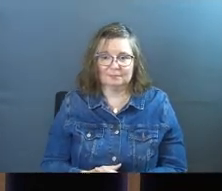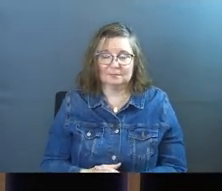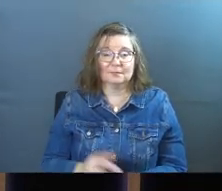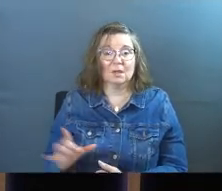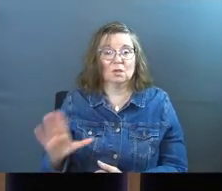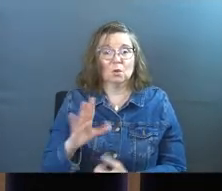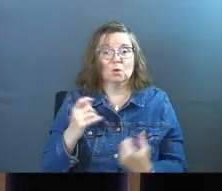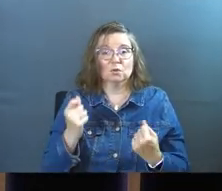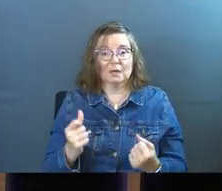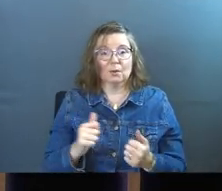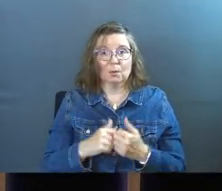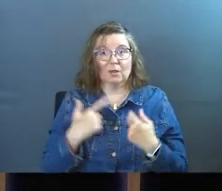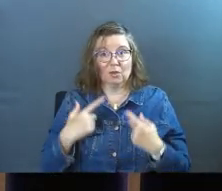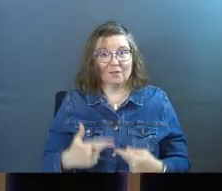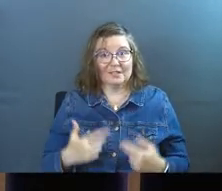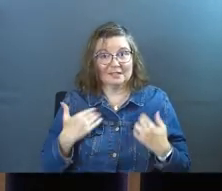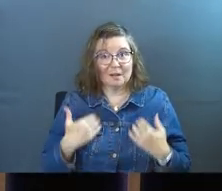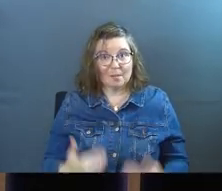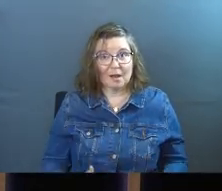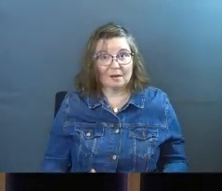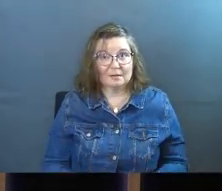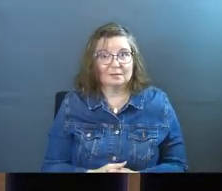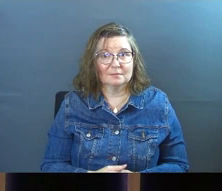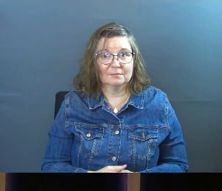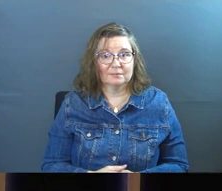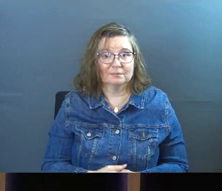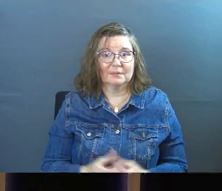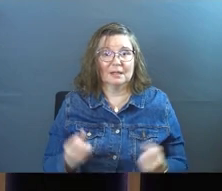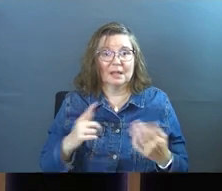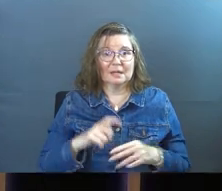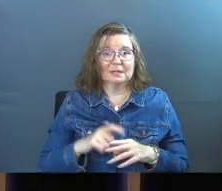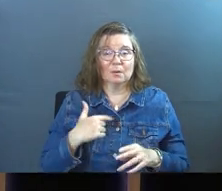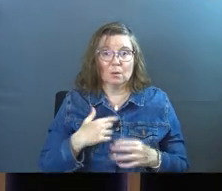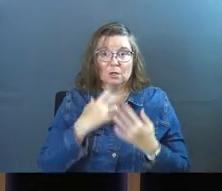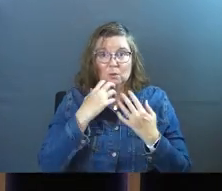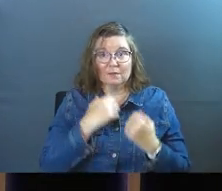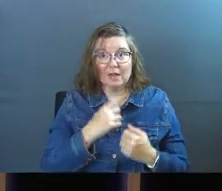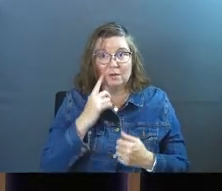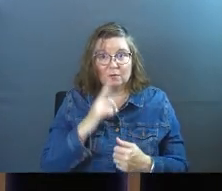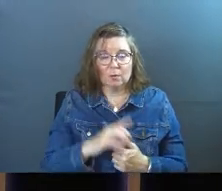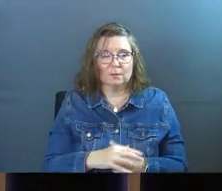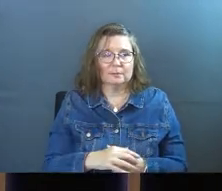And your strength is in your physical body. And it's a lot of times what you're valued